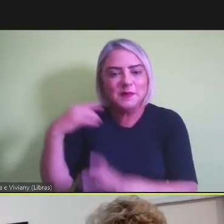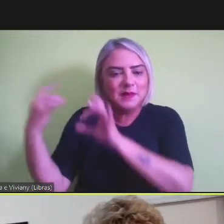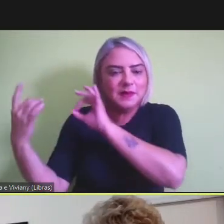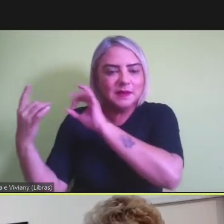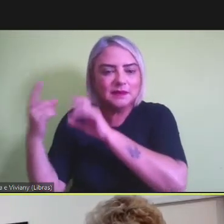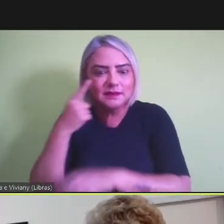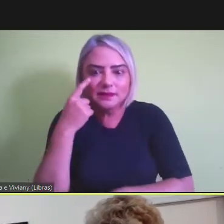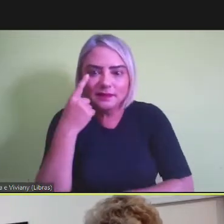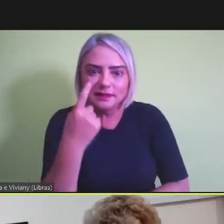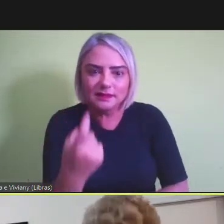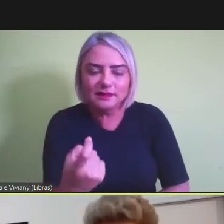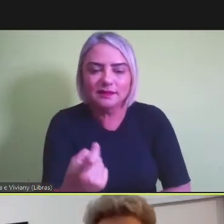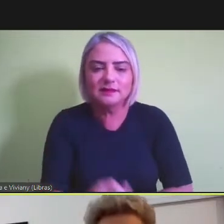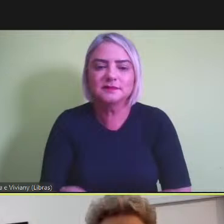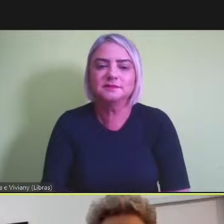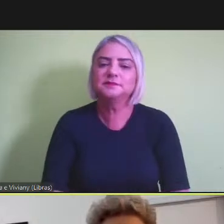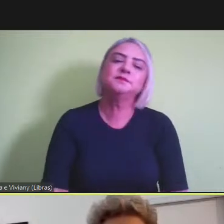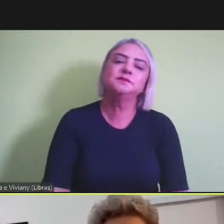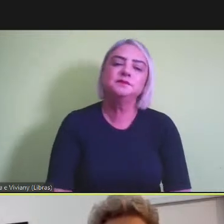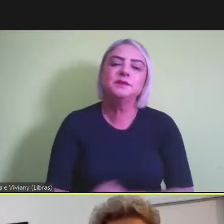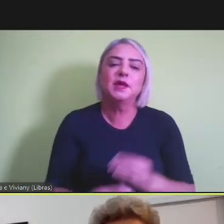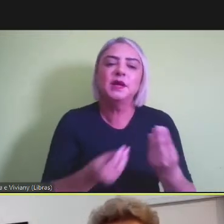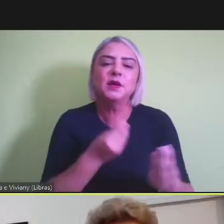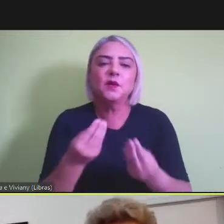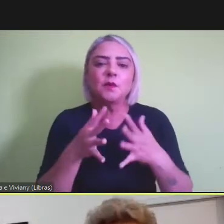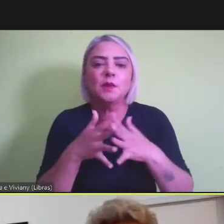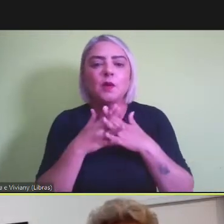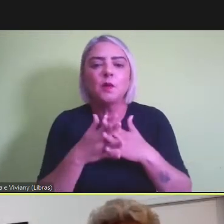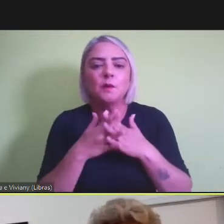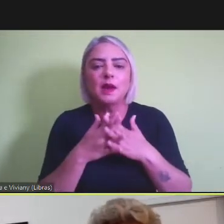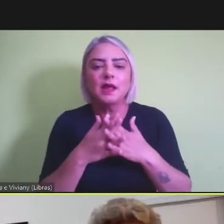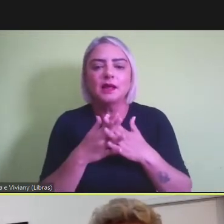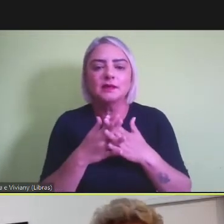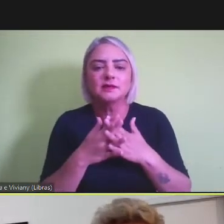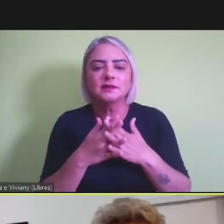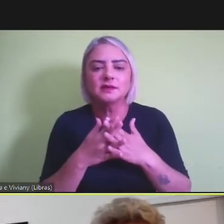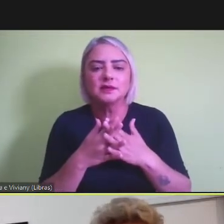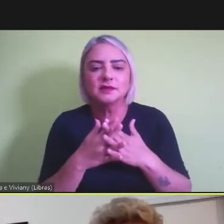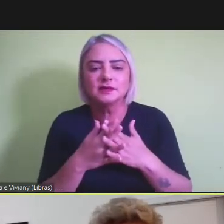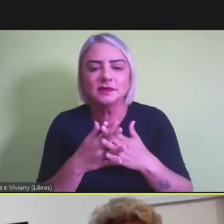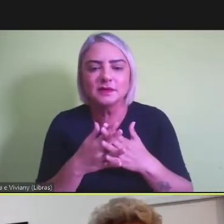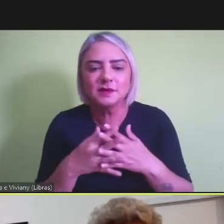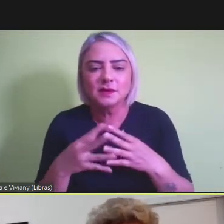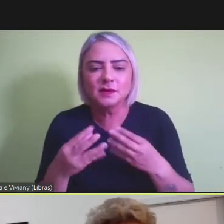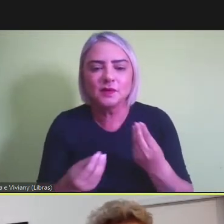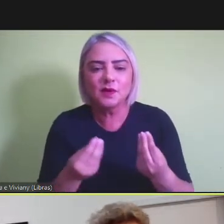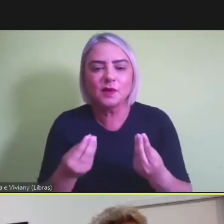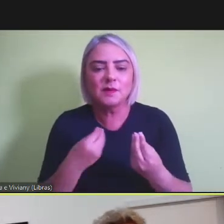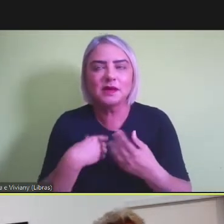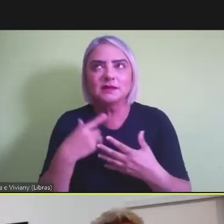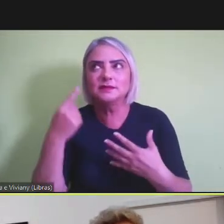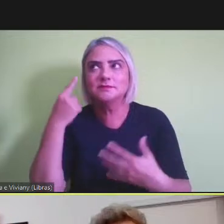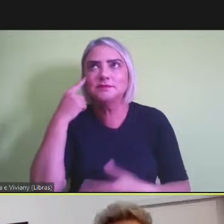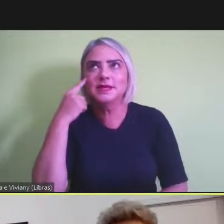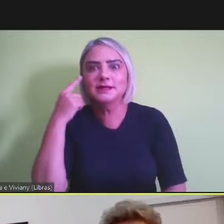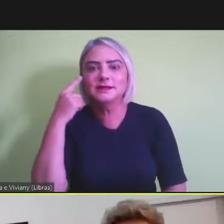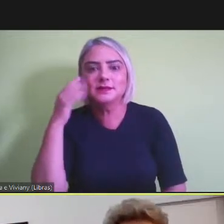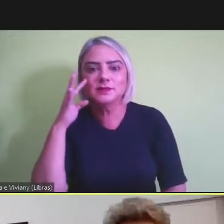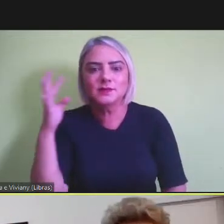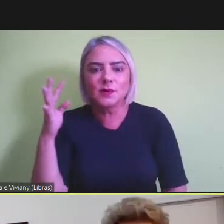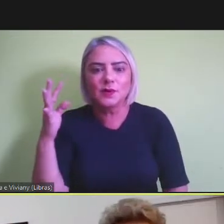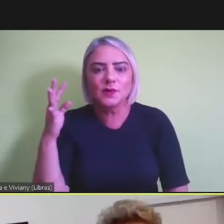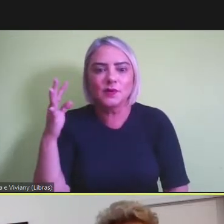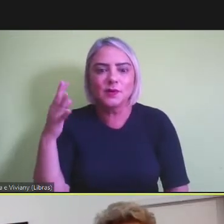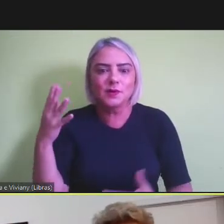my other friends here have said, and to say how it is complex this, how do we need to